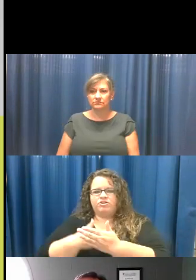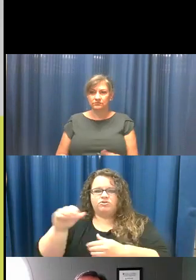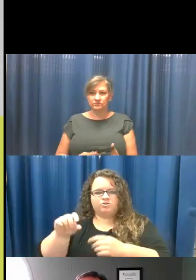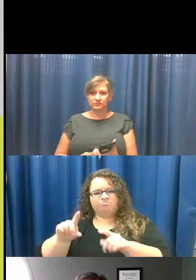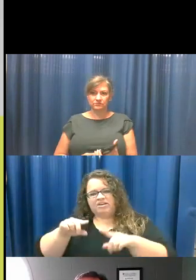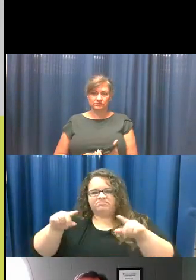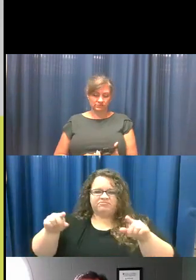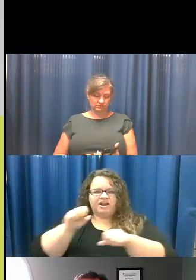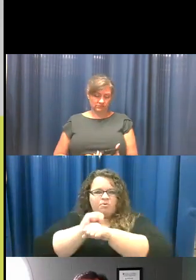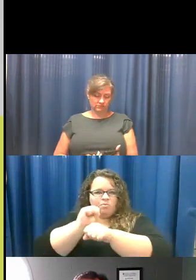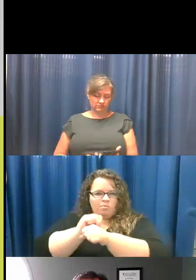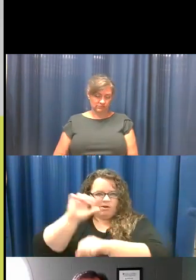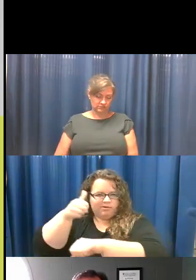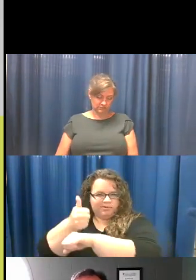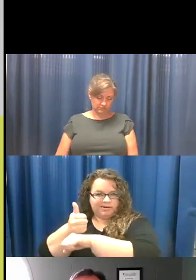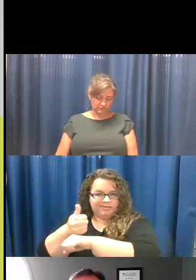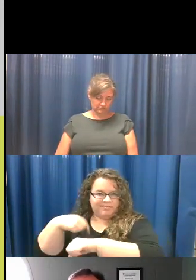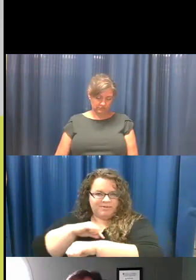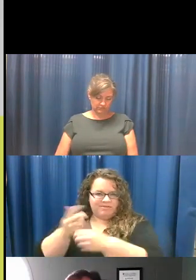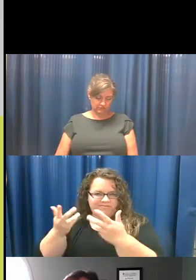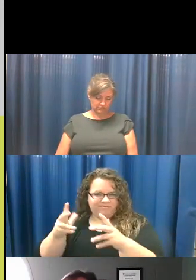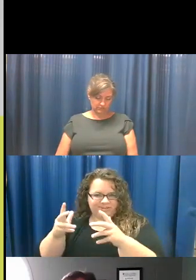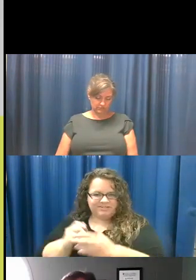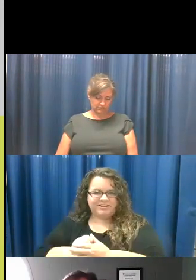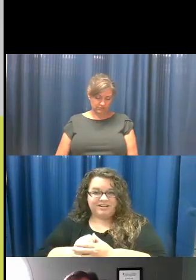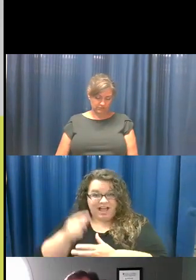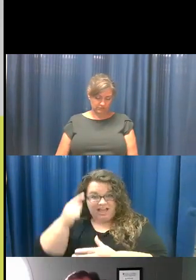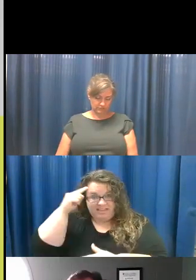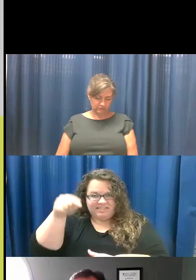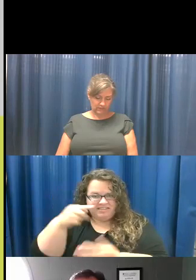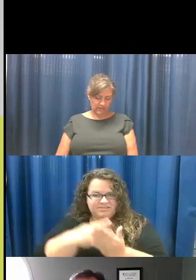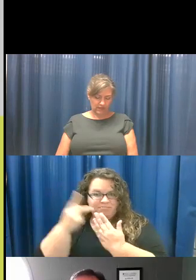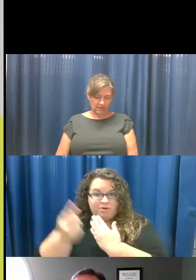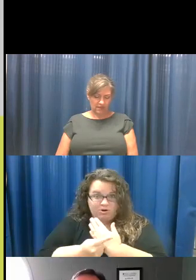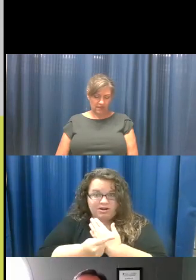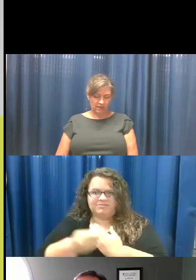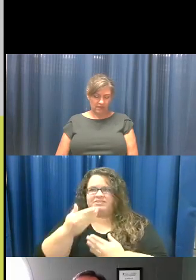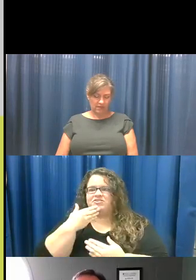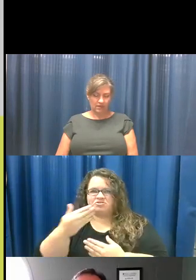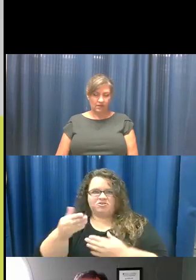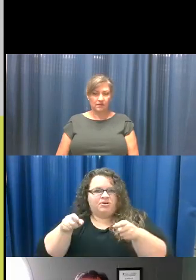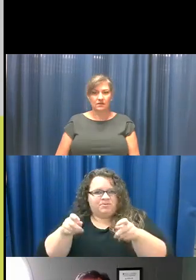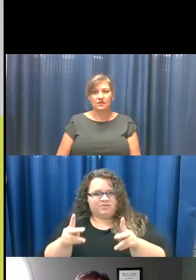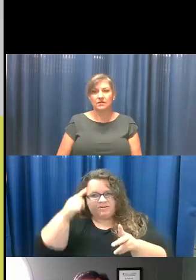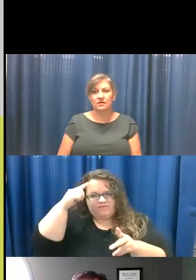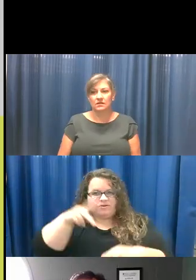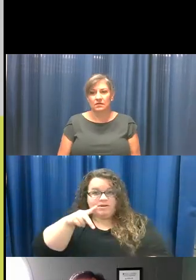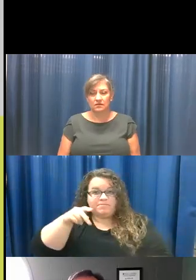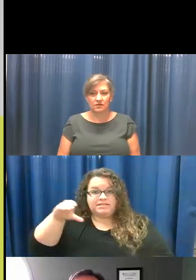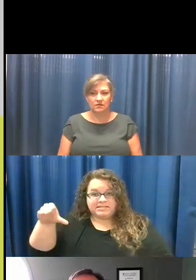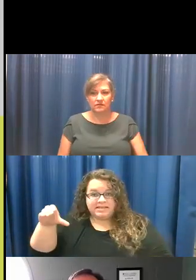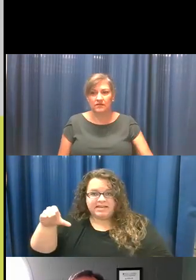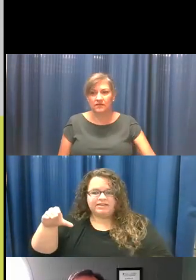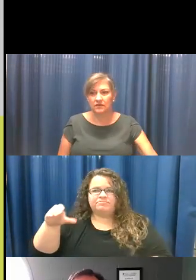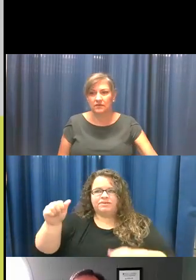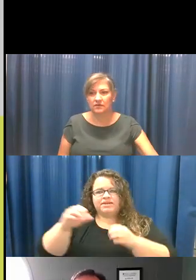I think it represents an opportunity for Pikes Peak Community College to really become a much more employee-friendly,